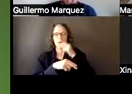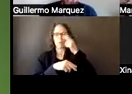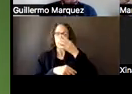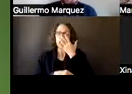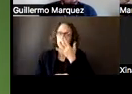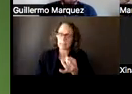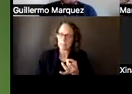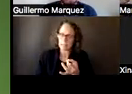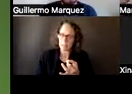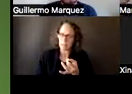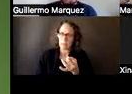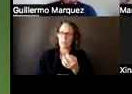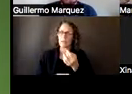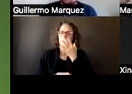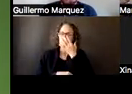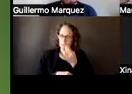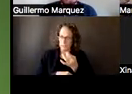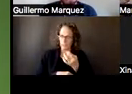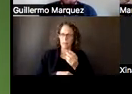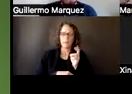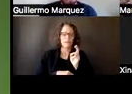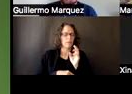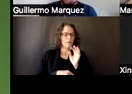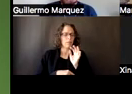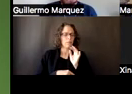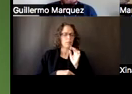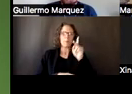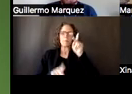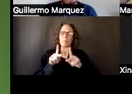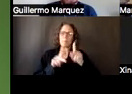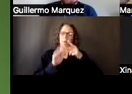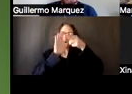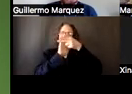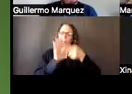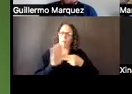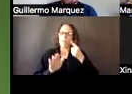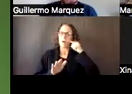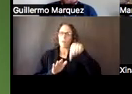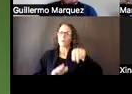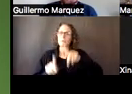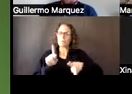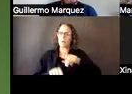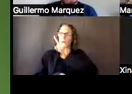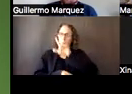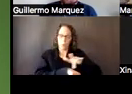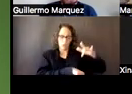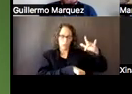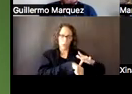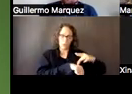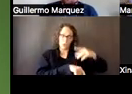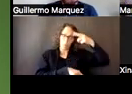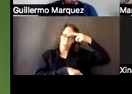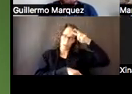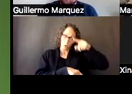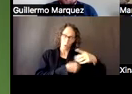mobility, you know, and the way that people identify once they had been in Mexico and they had adopted Mexican ways and they